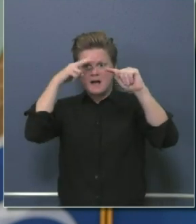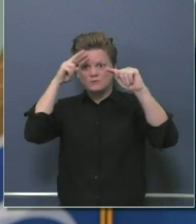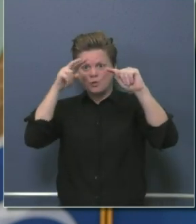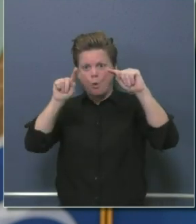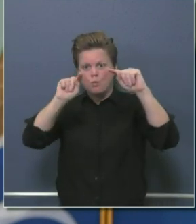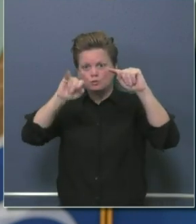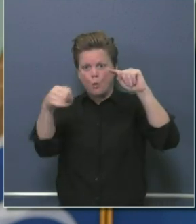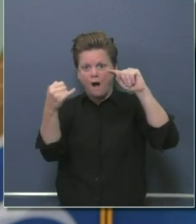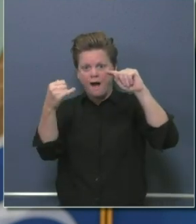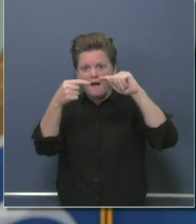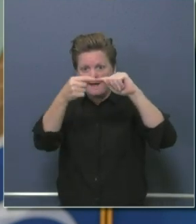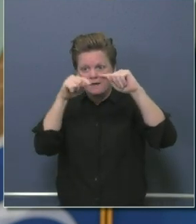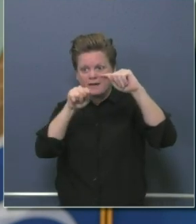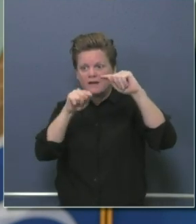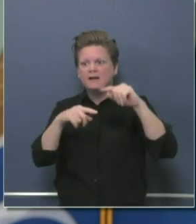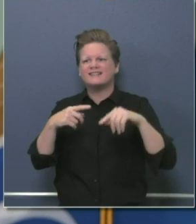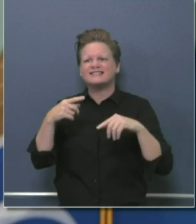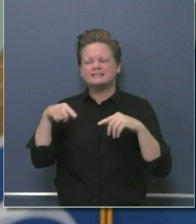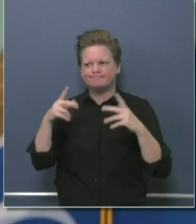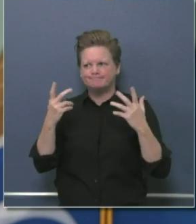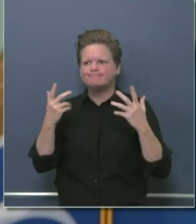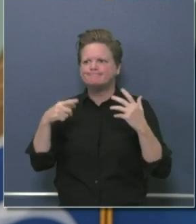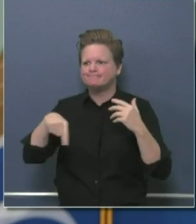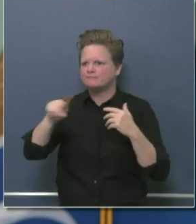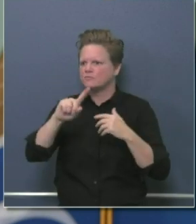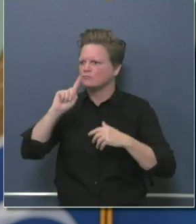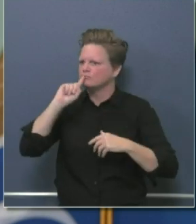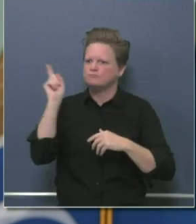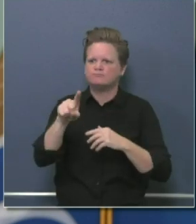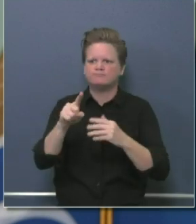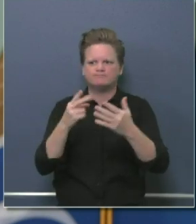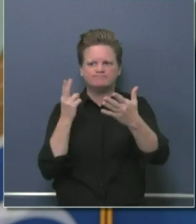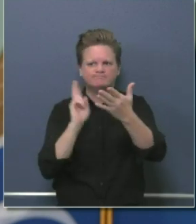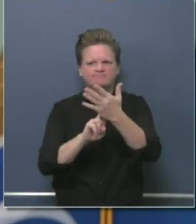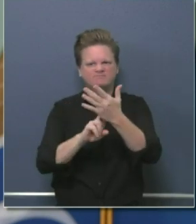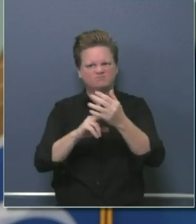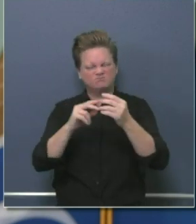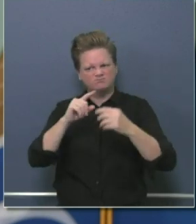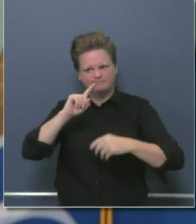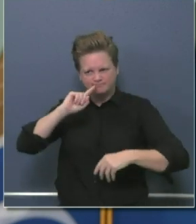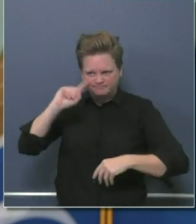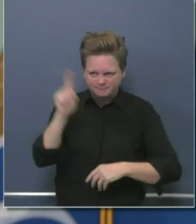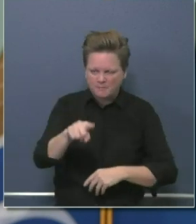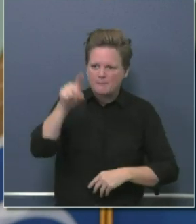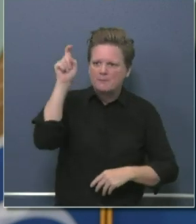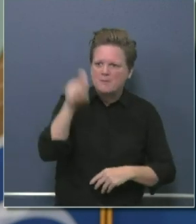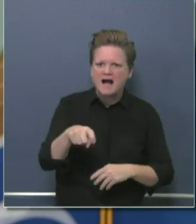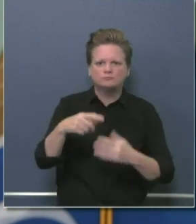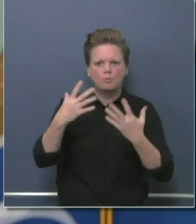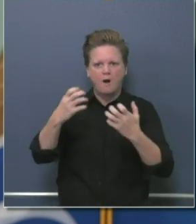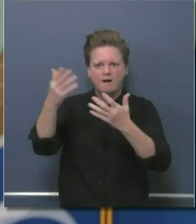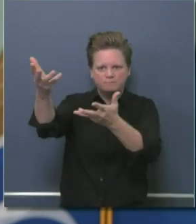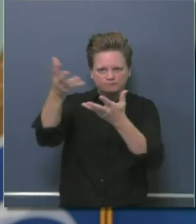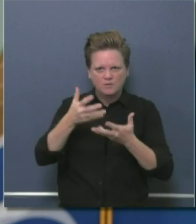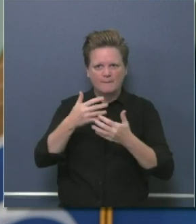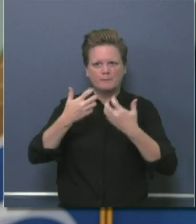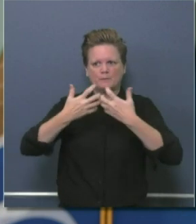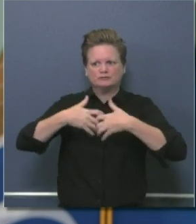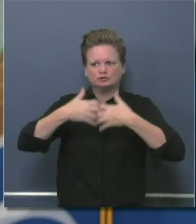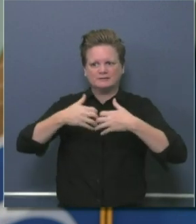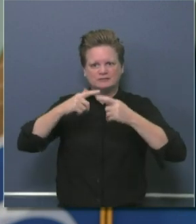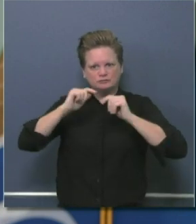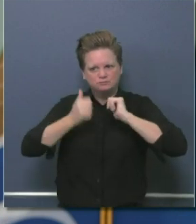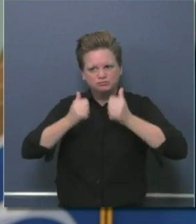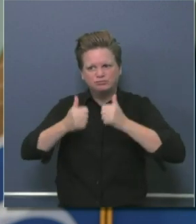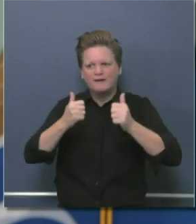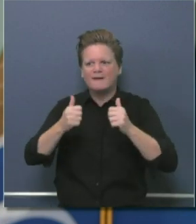it, but we felt there was a lot of things already happening, and the necessity to move quickly